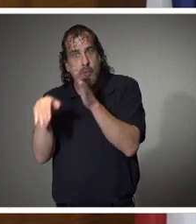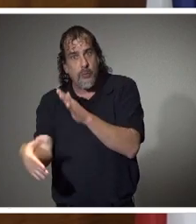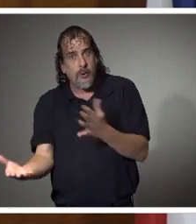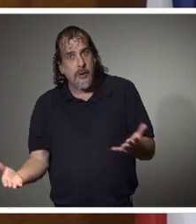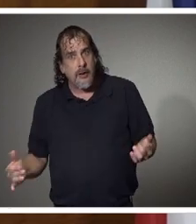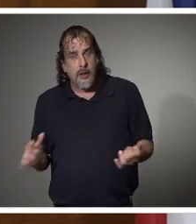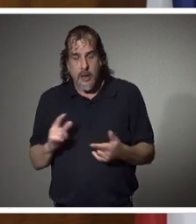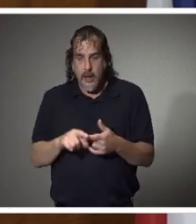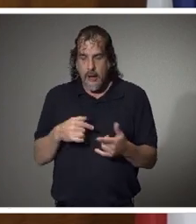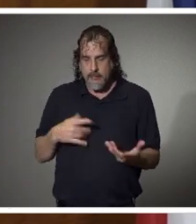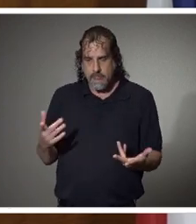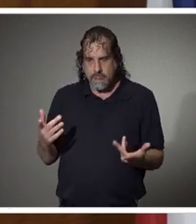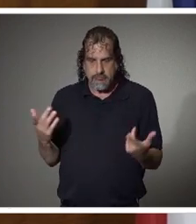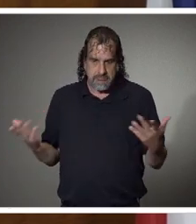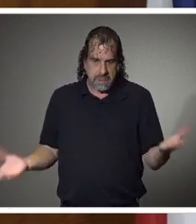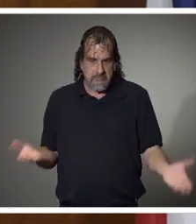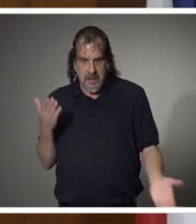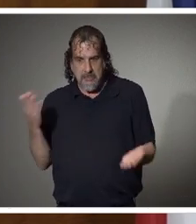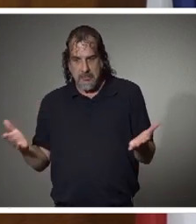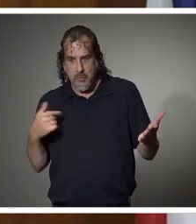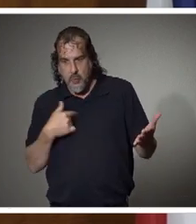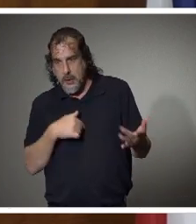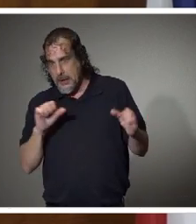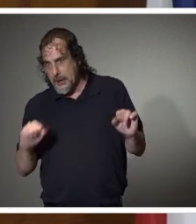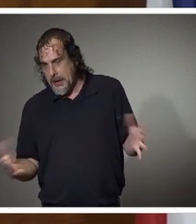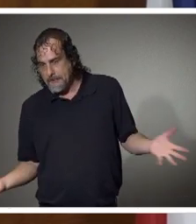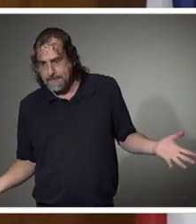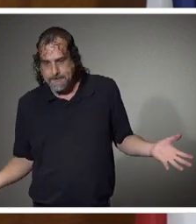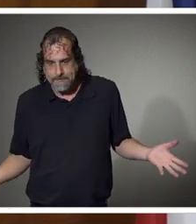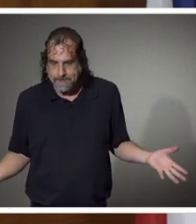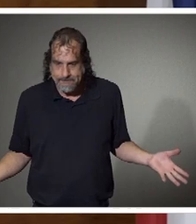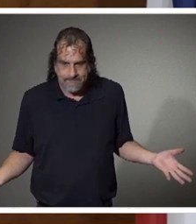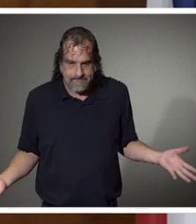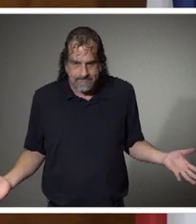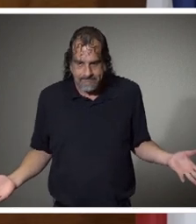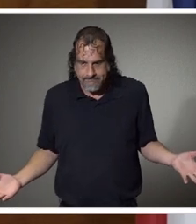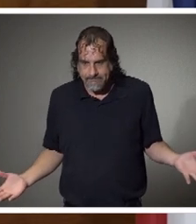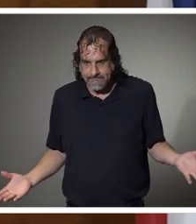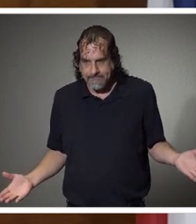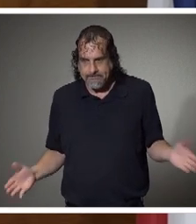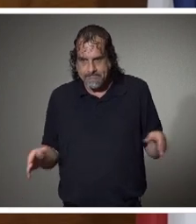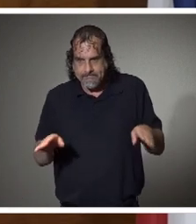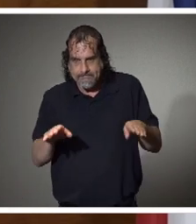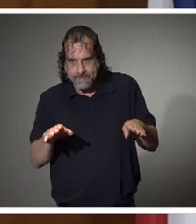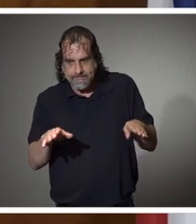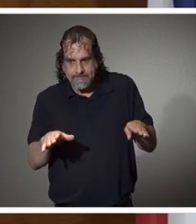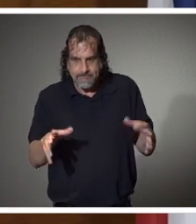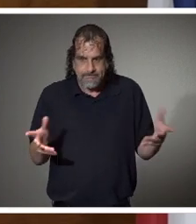or not we can perhaps make some more slight